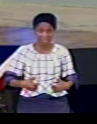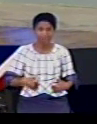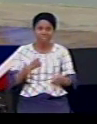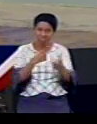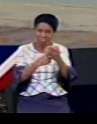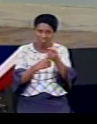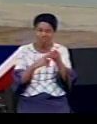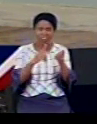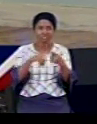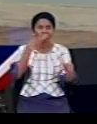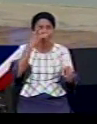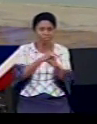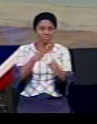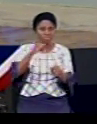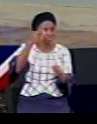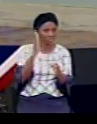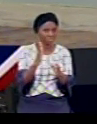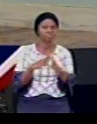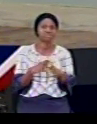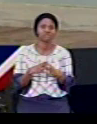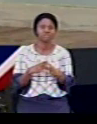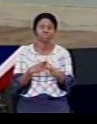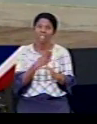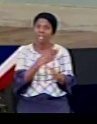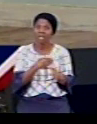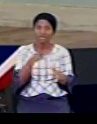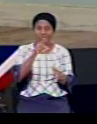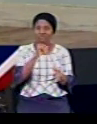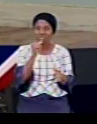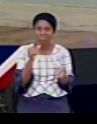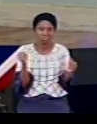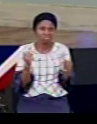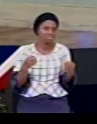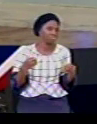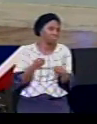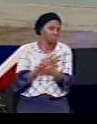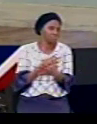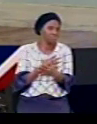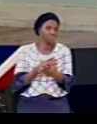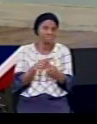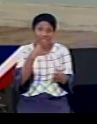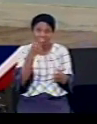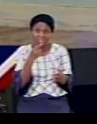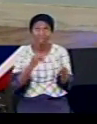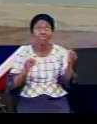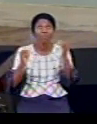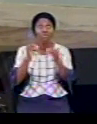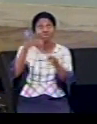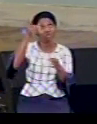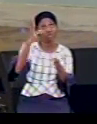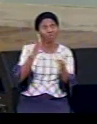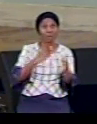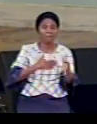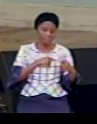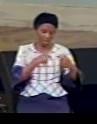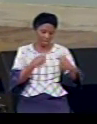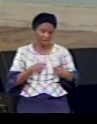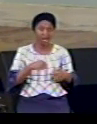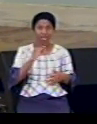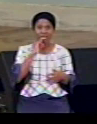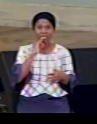the promise of God, and you'll not shake, you'll not move. O God, my